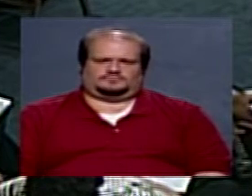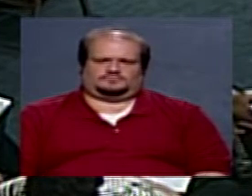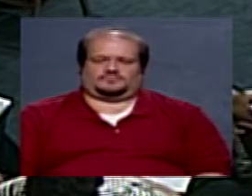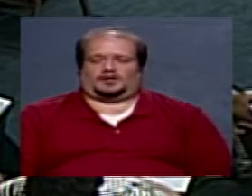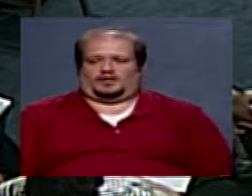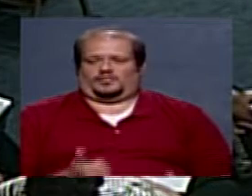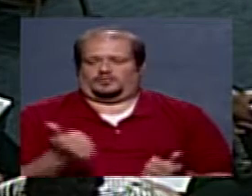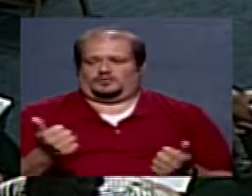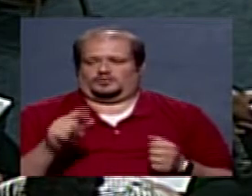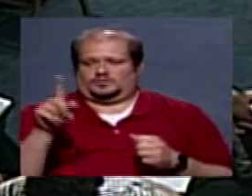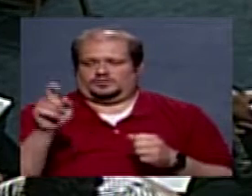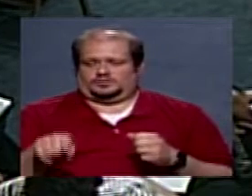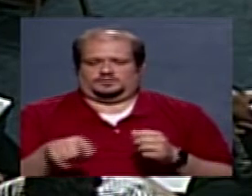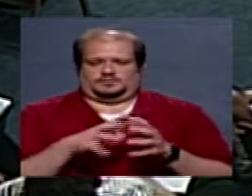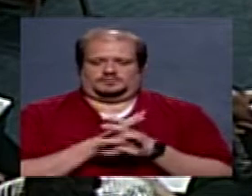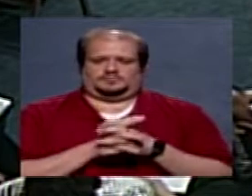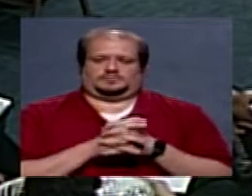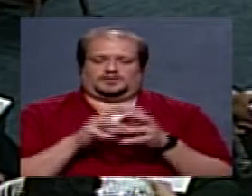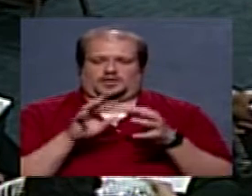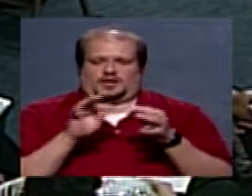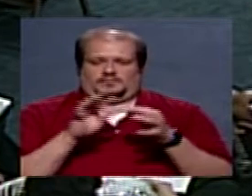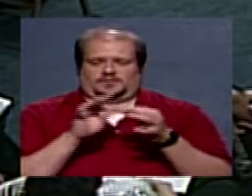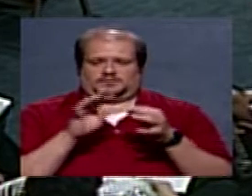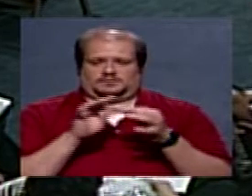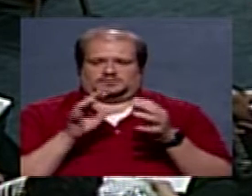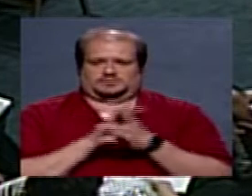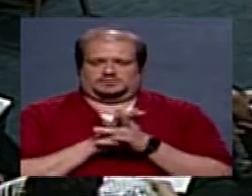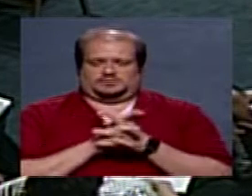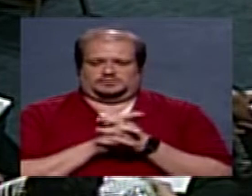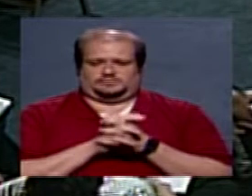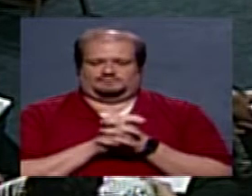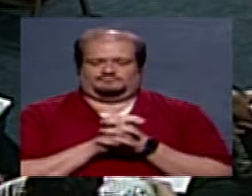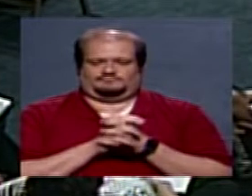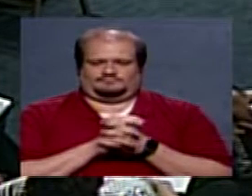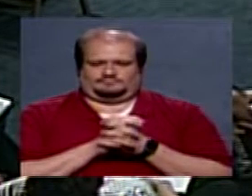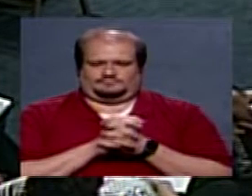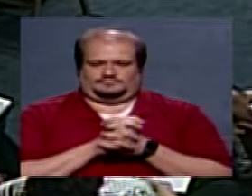Anyone else? Any other questions, comments?